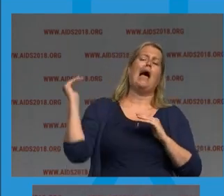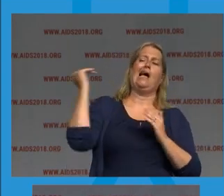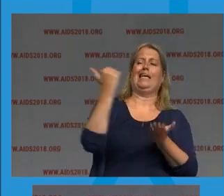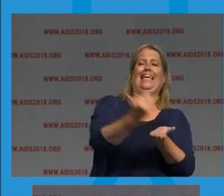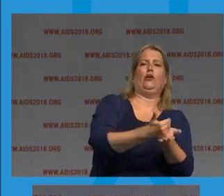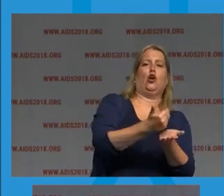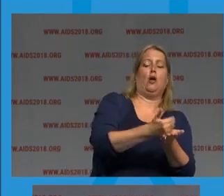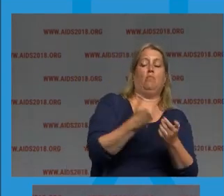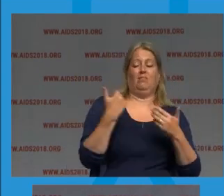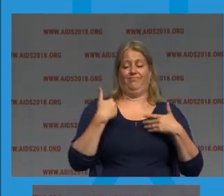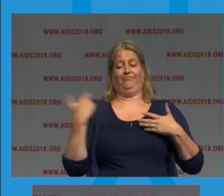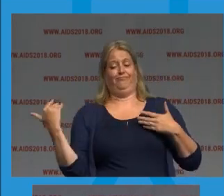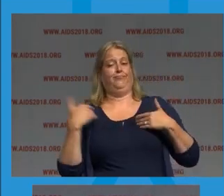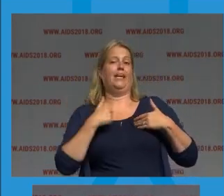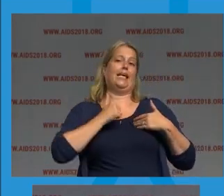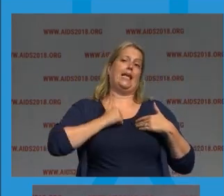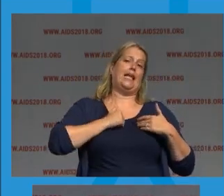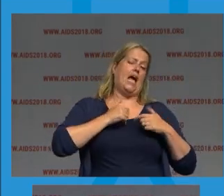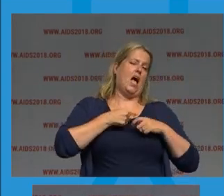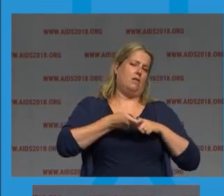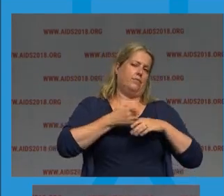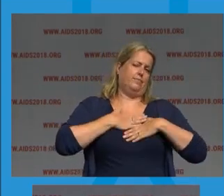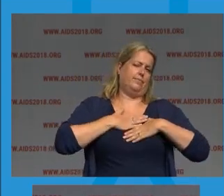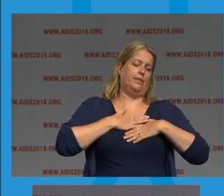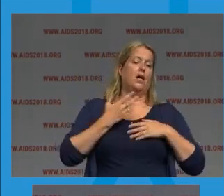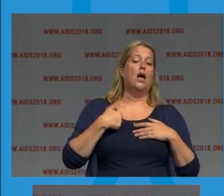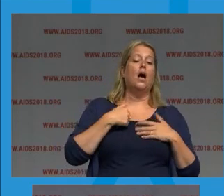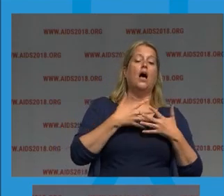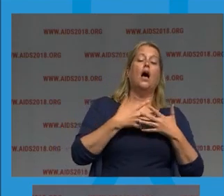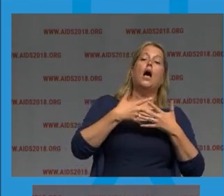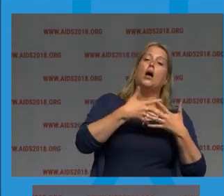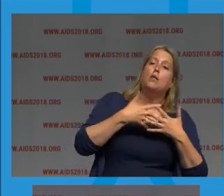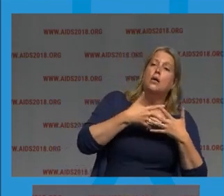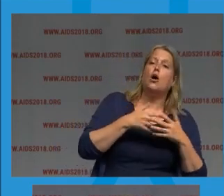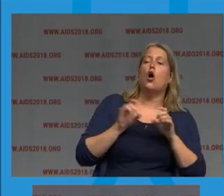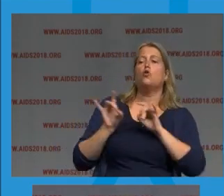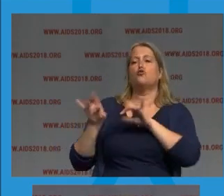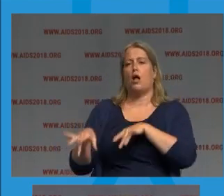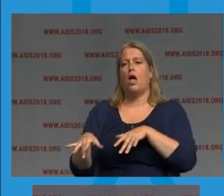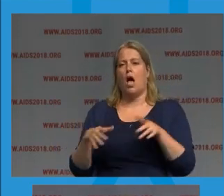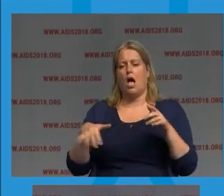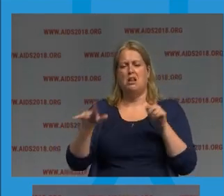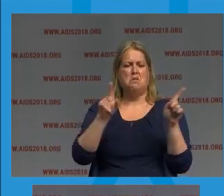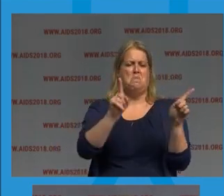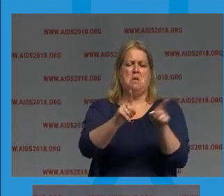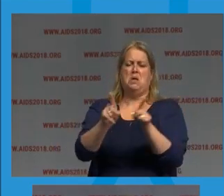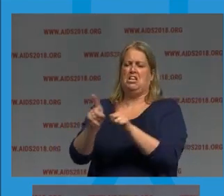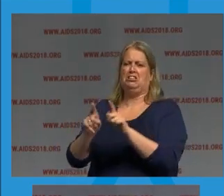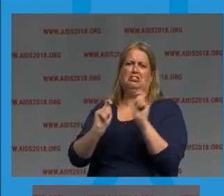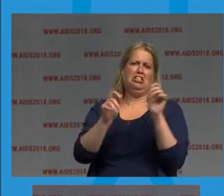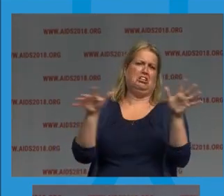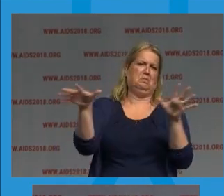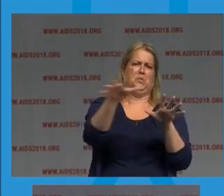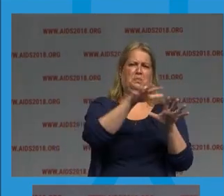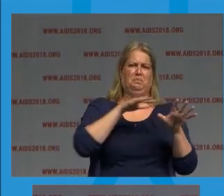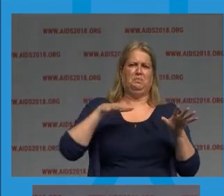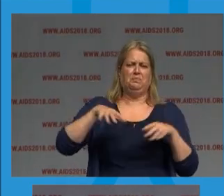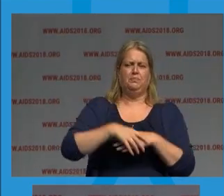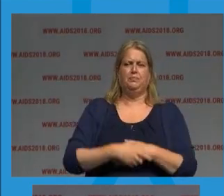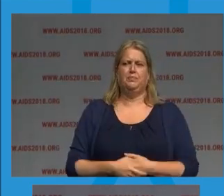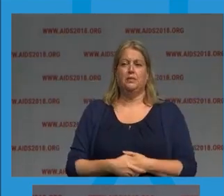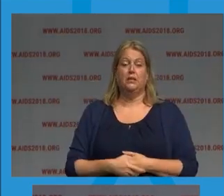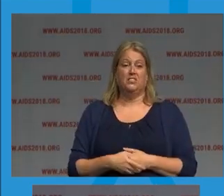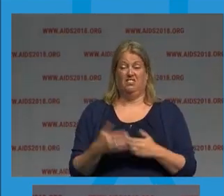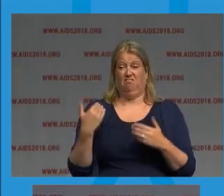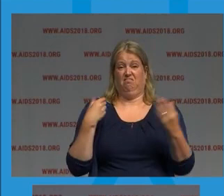including in my own Canada, in the US, in Australia. There are limited data from across the world. As was shared with